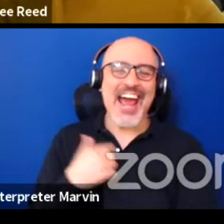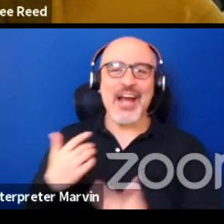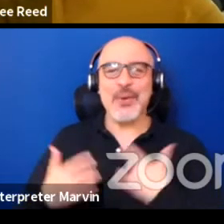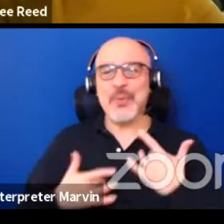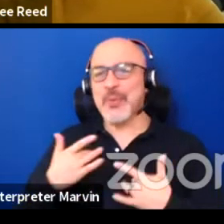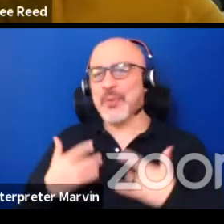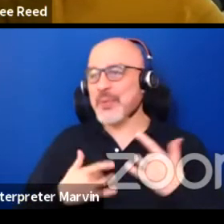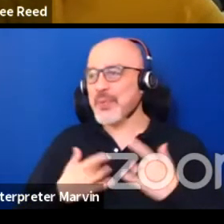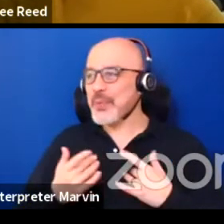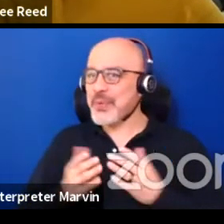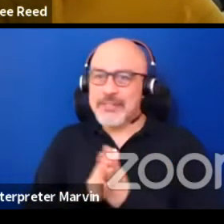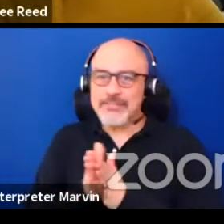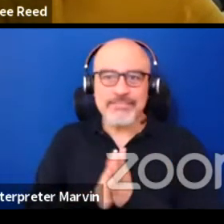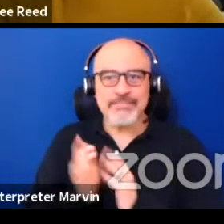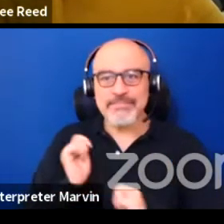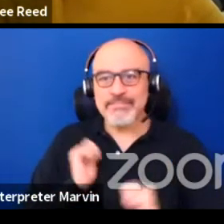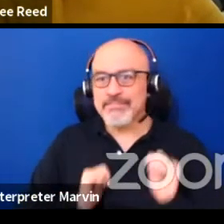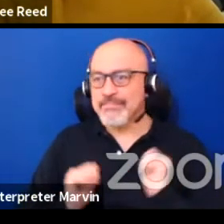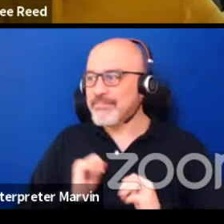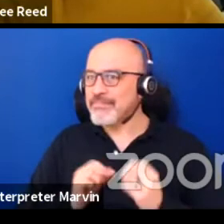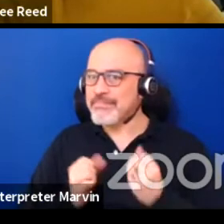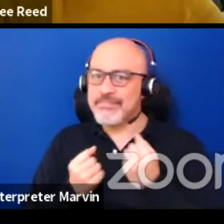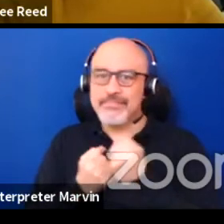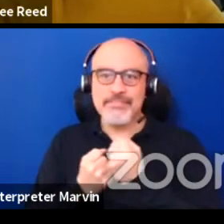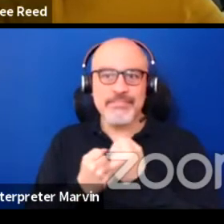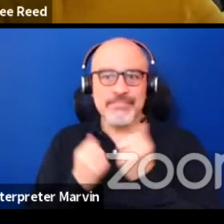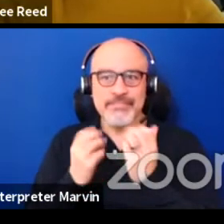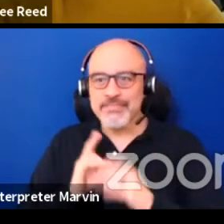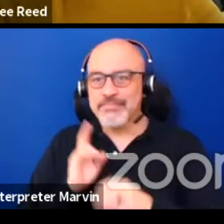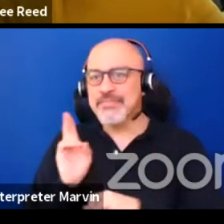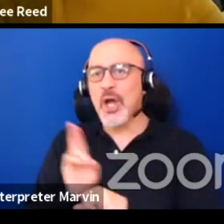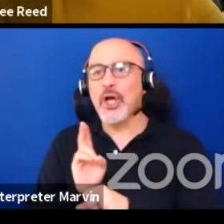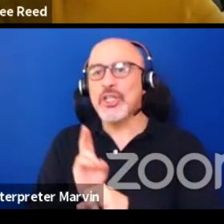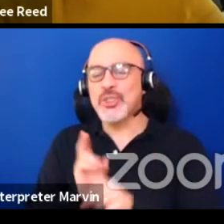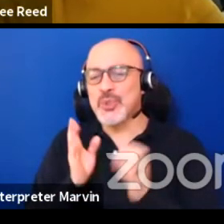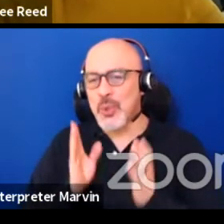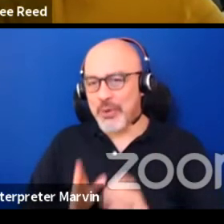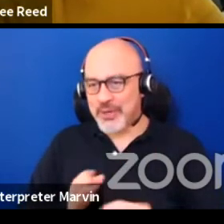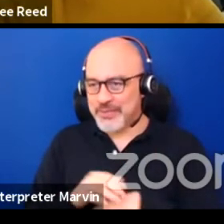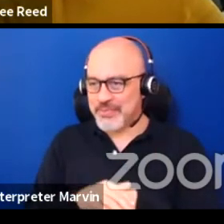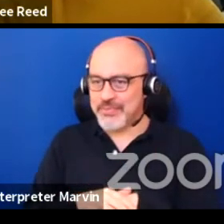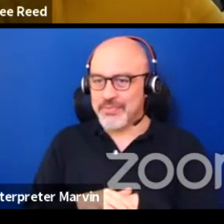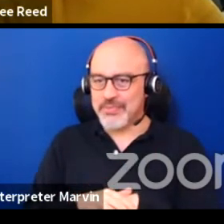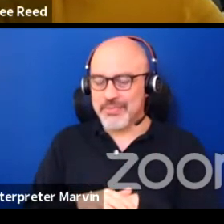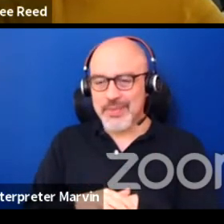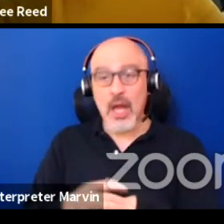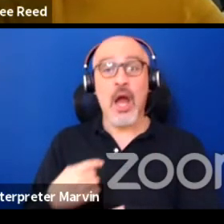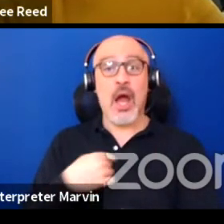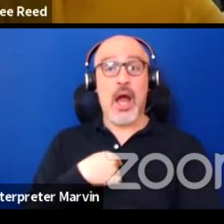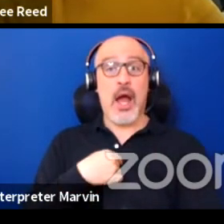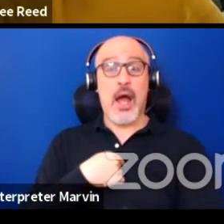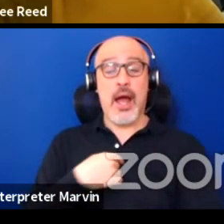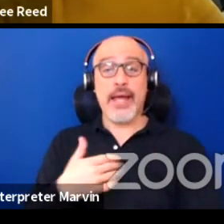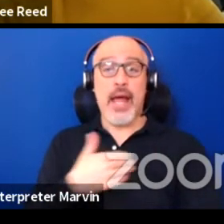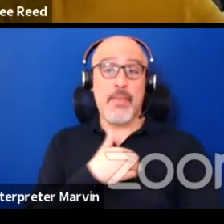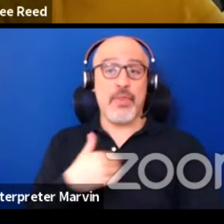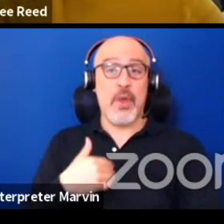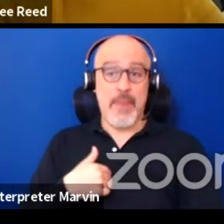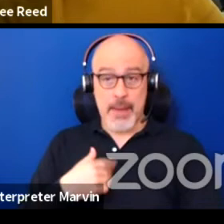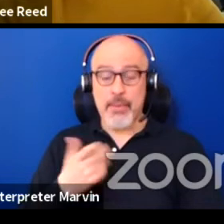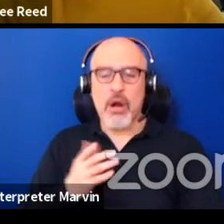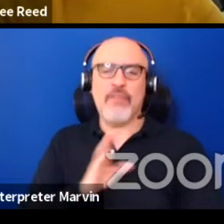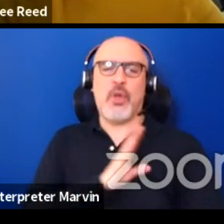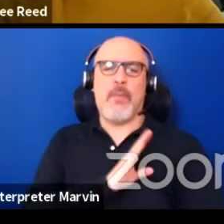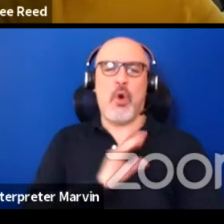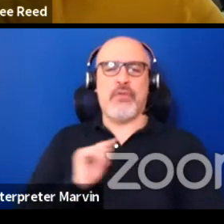arts consumer and supporter. I am a member of the Board of Trustees